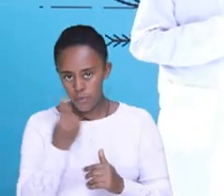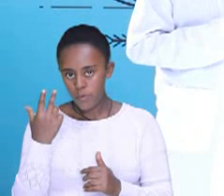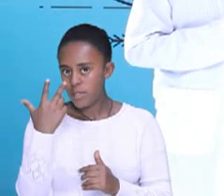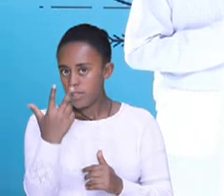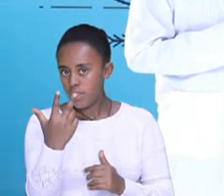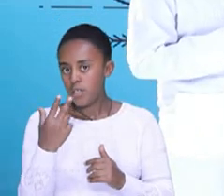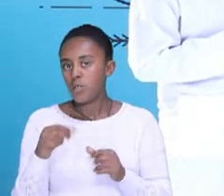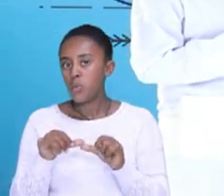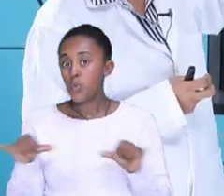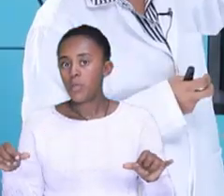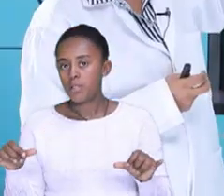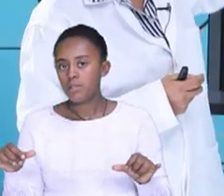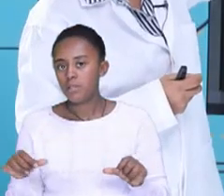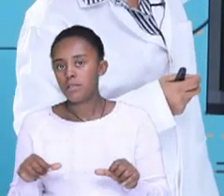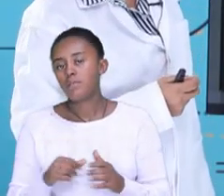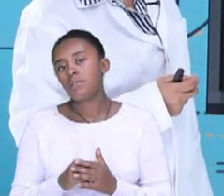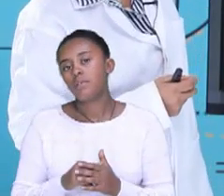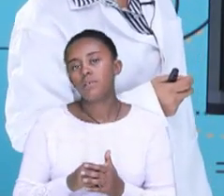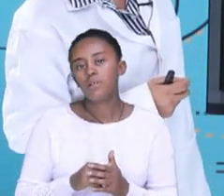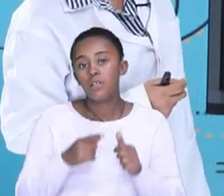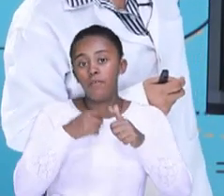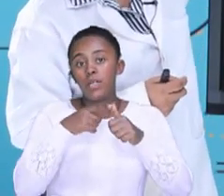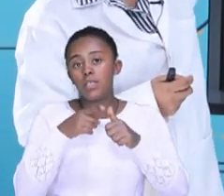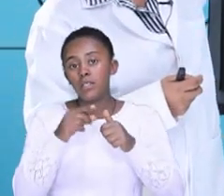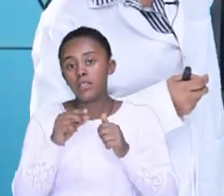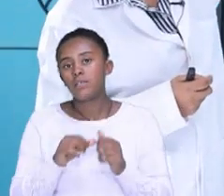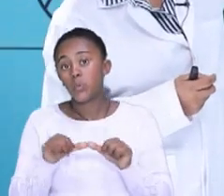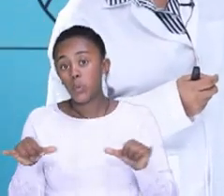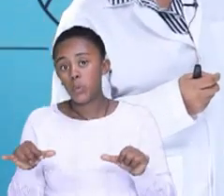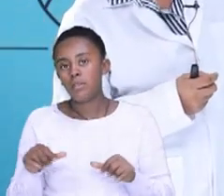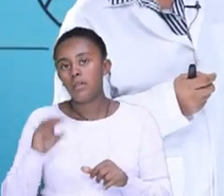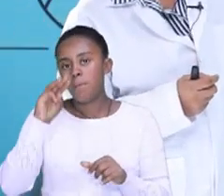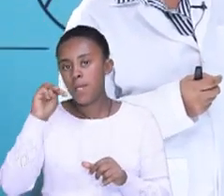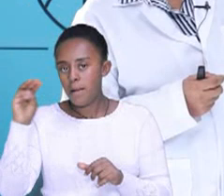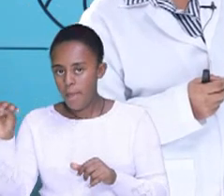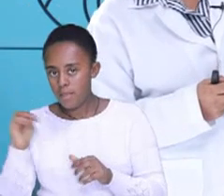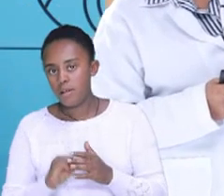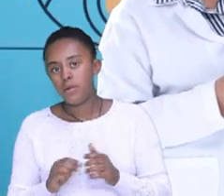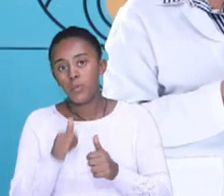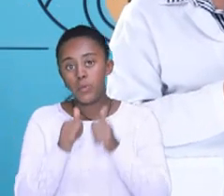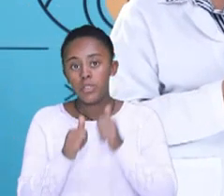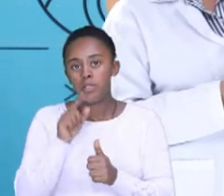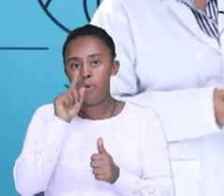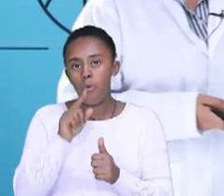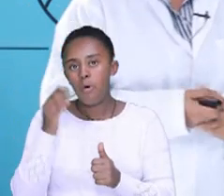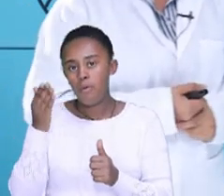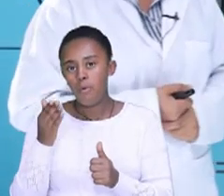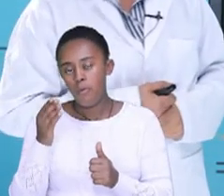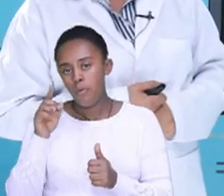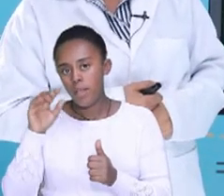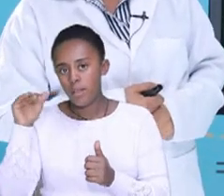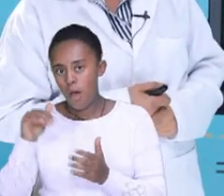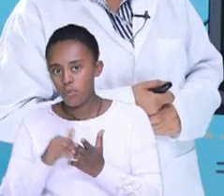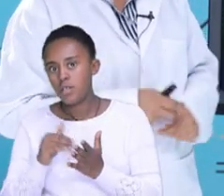3 units that are small. And the first unit is millimeter, which is 1/1000th of